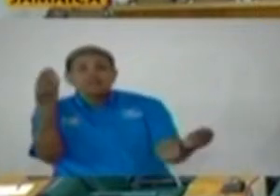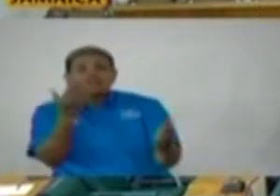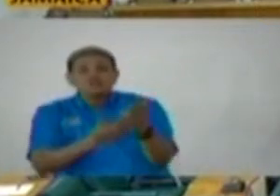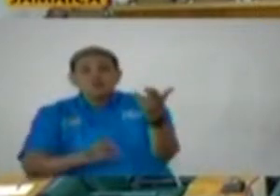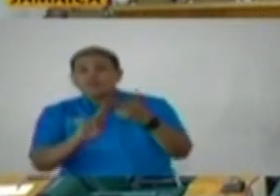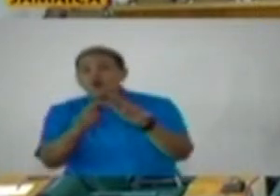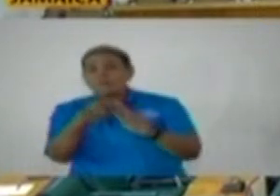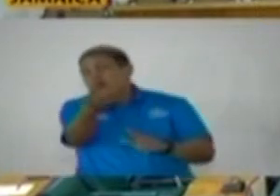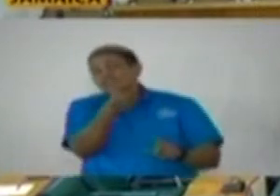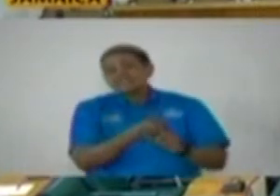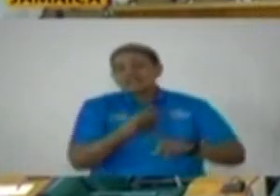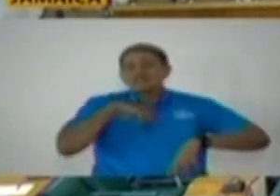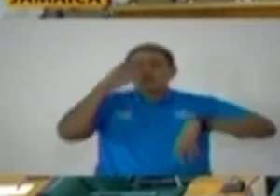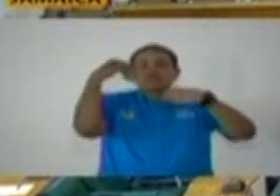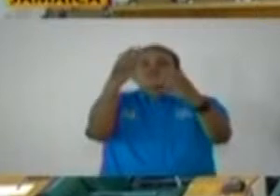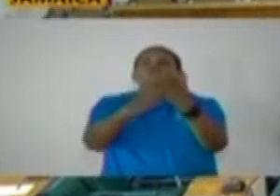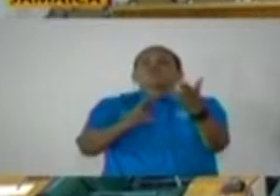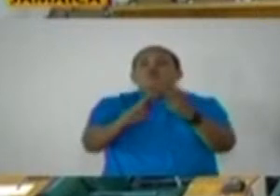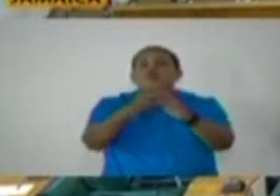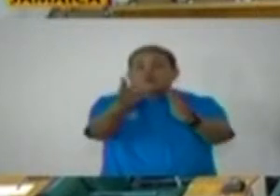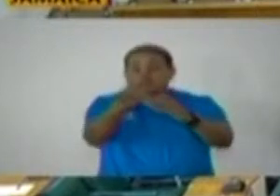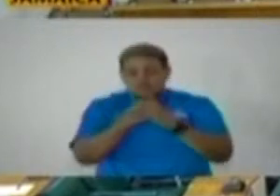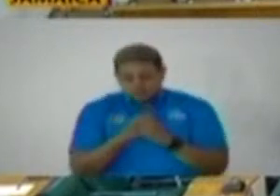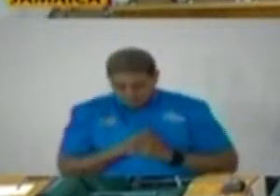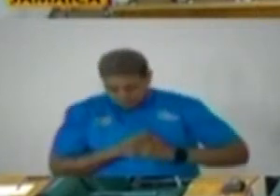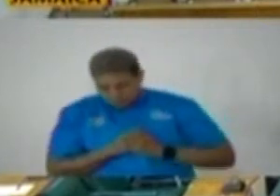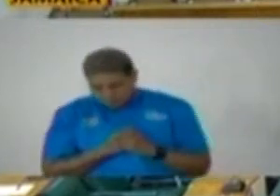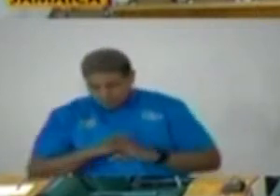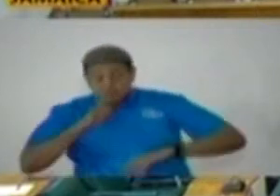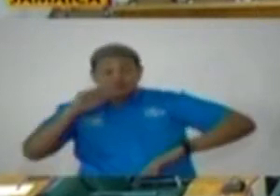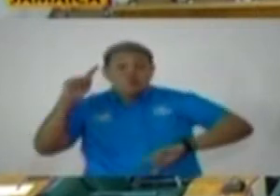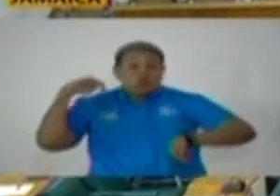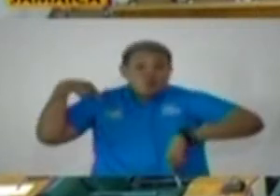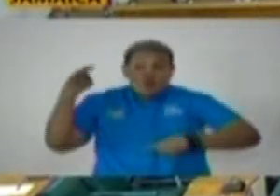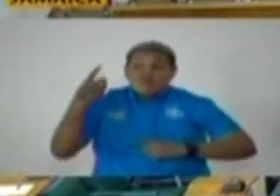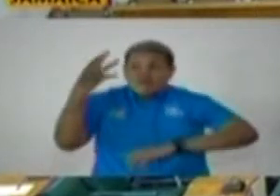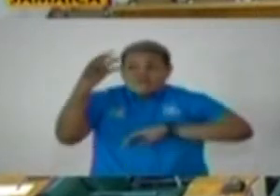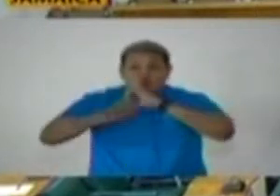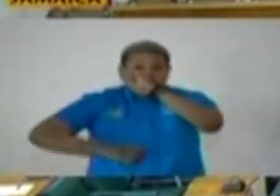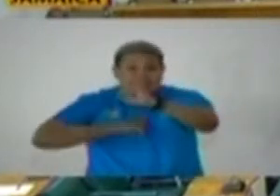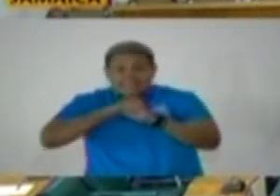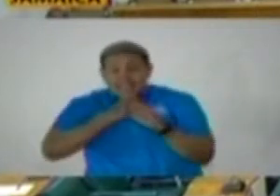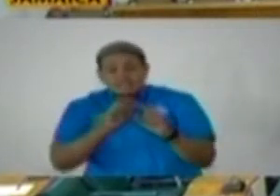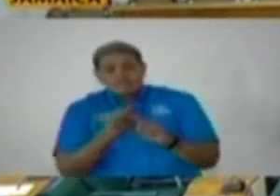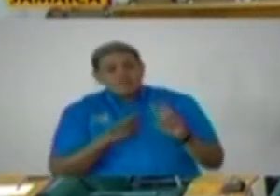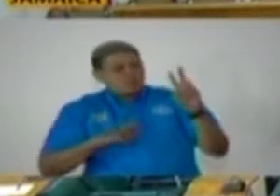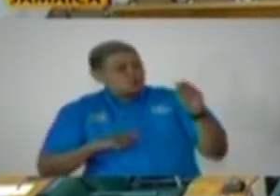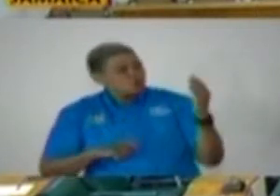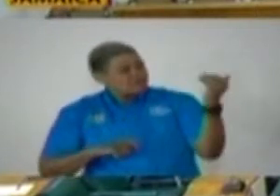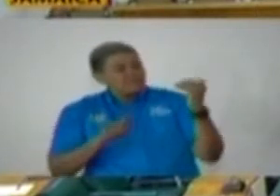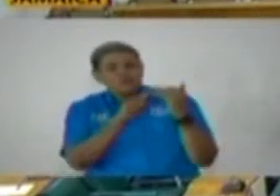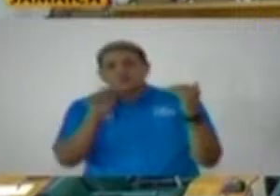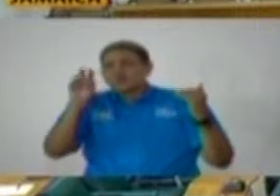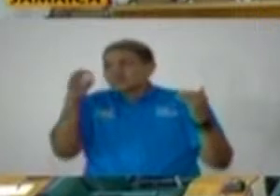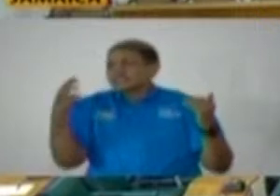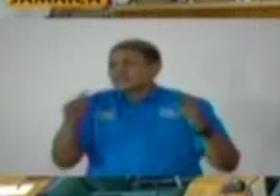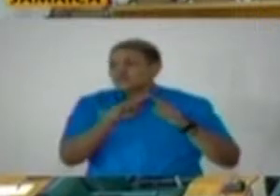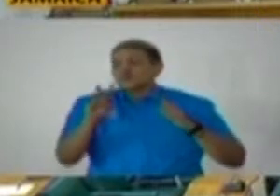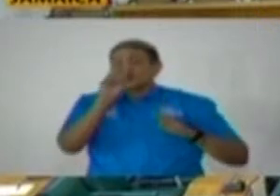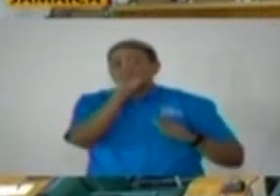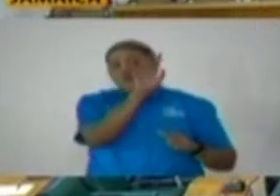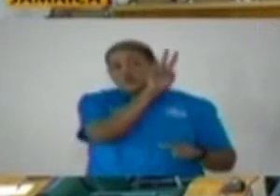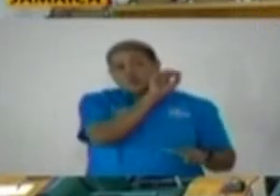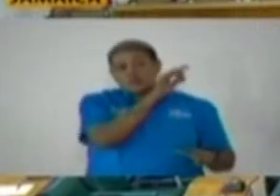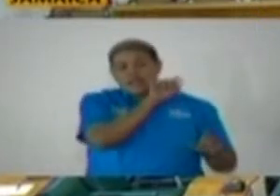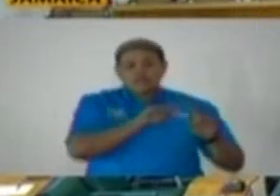numbers. I'm going to give you numbers. Over the 4-year period, from 2015-16 to